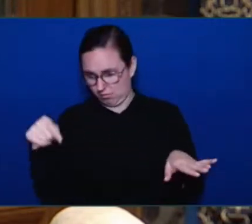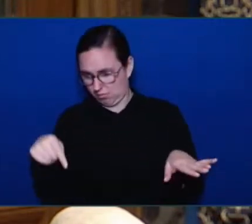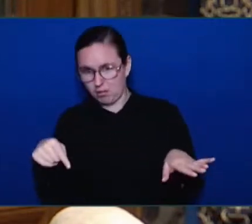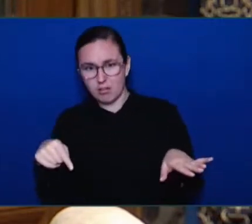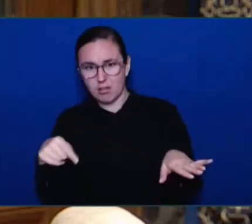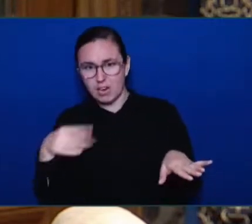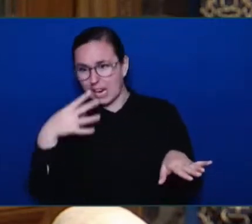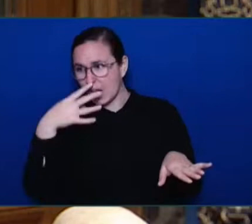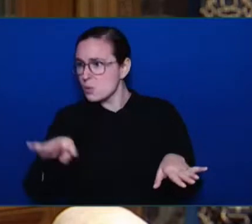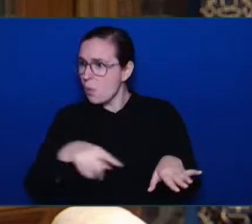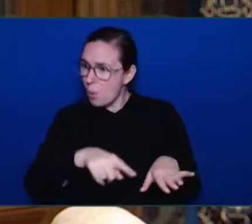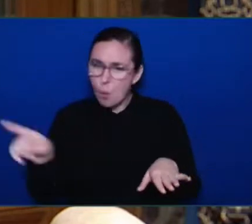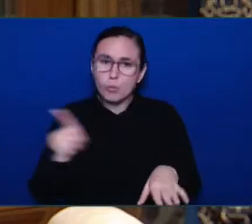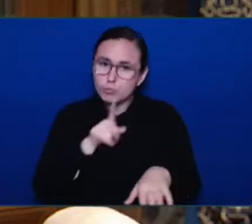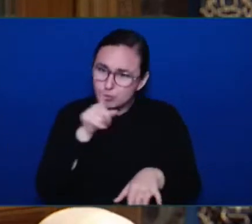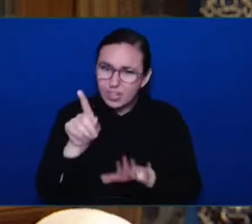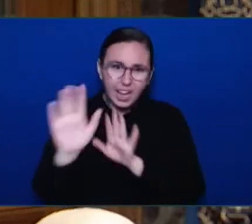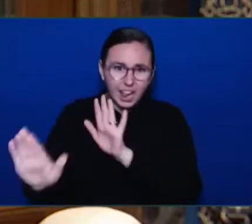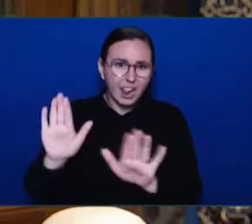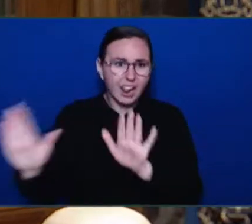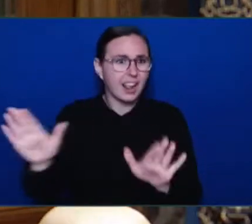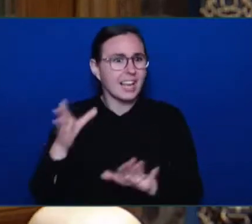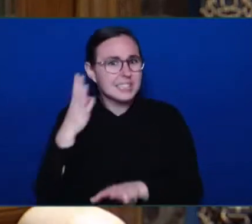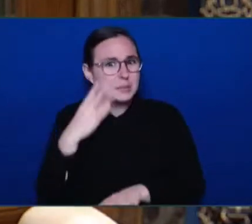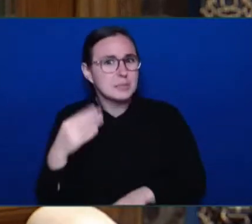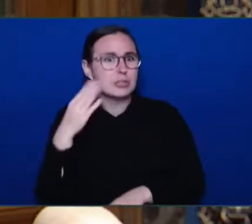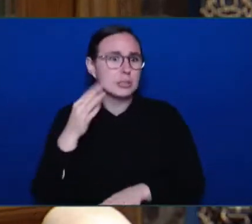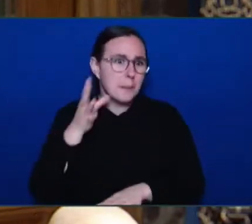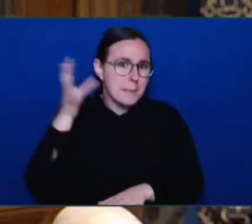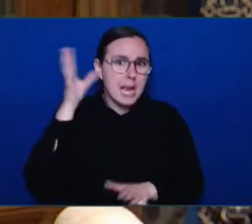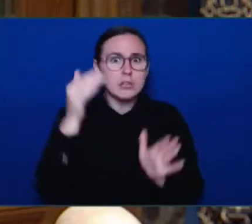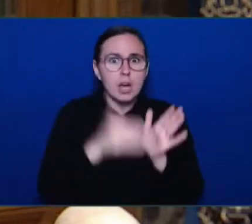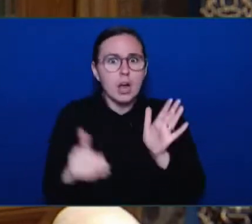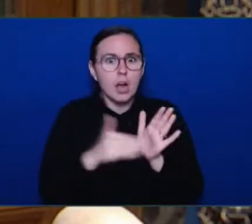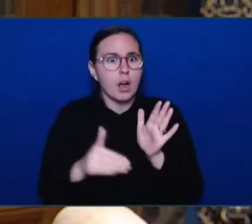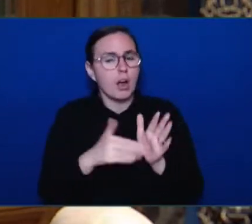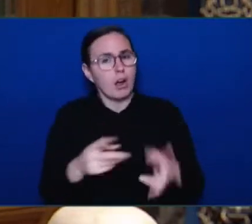lives over and over again, gaslighting.